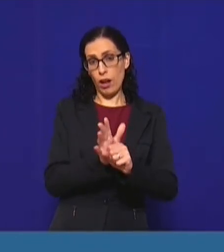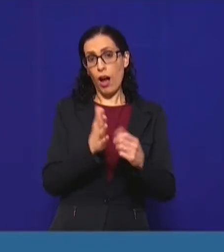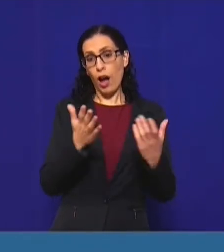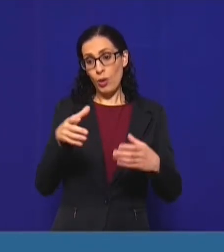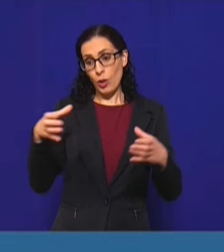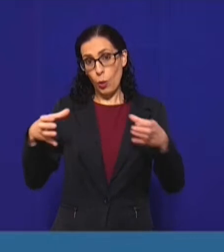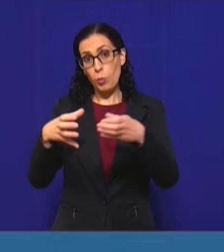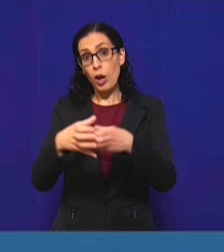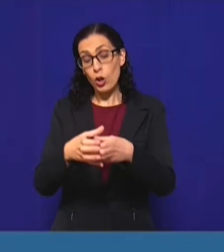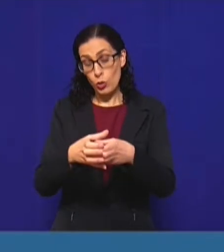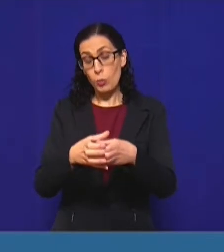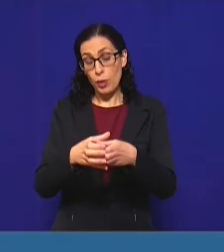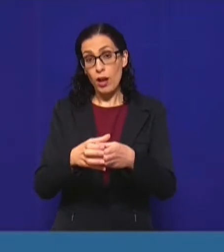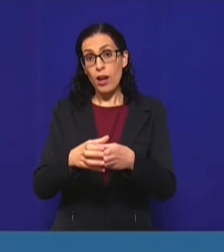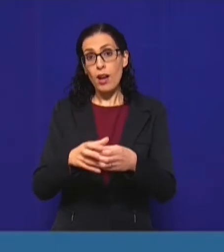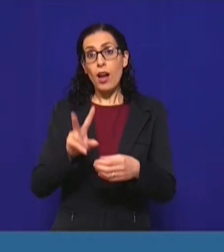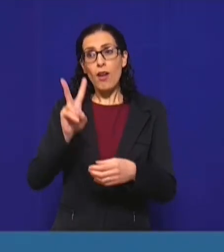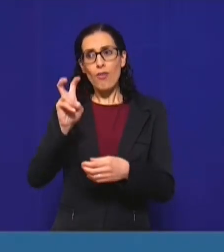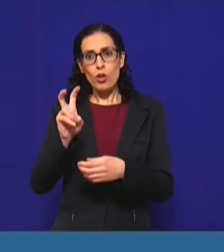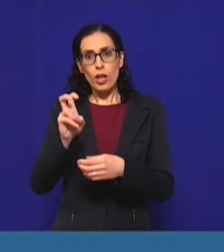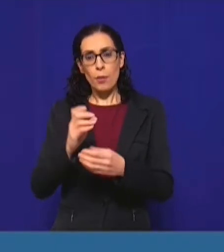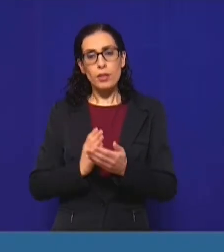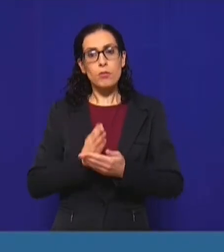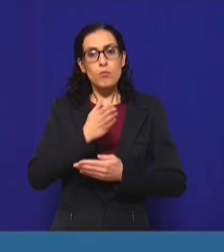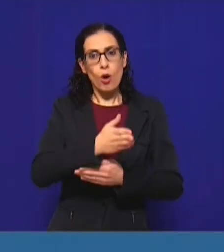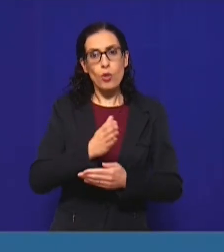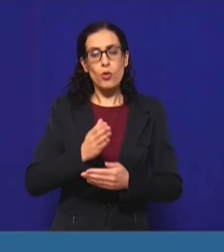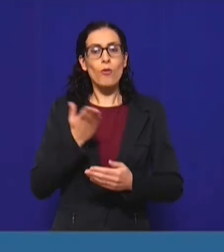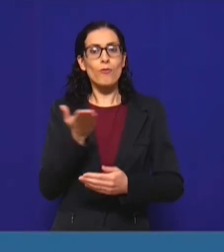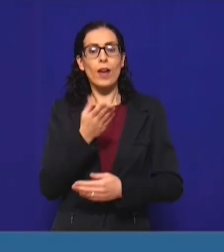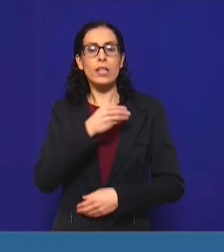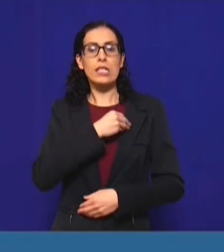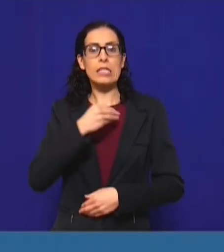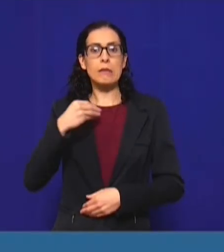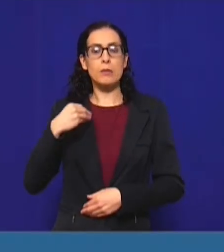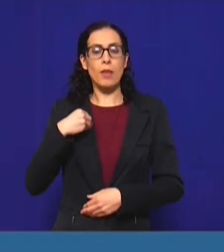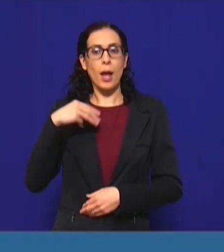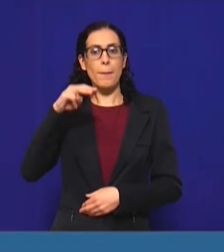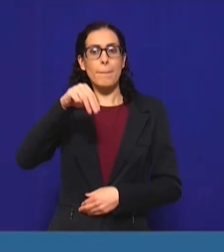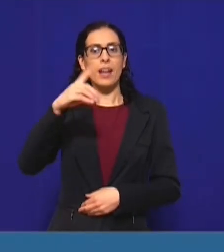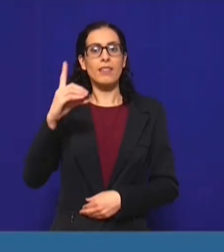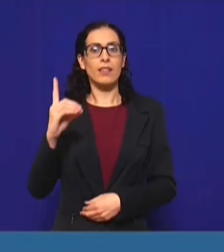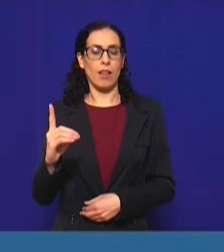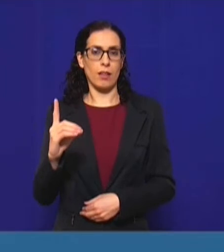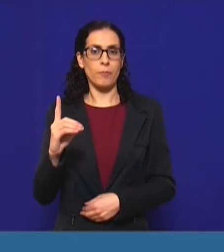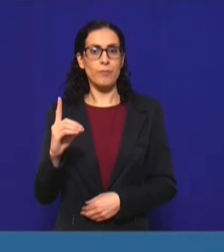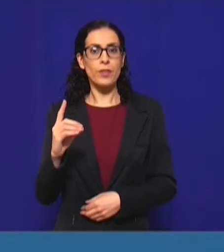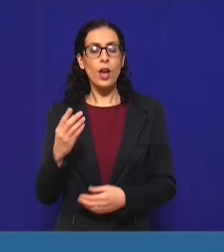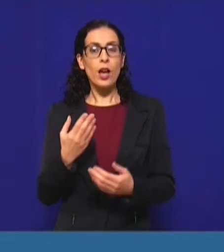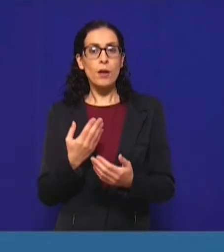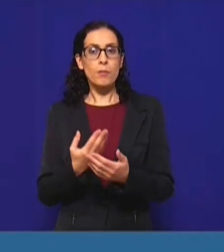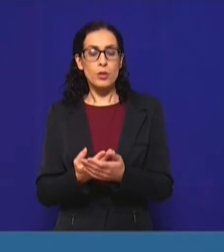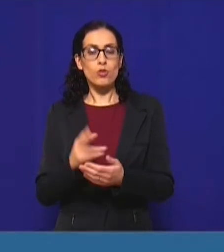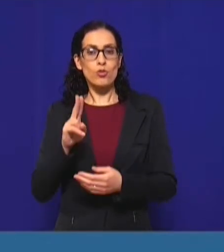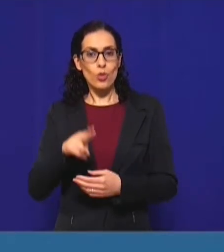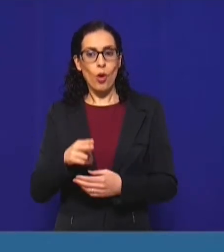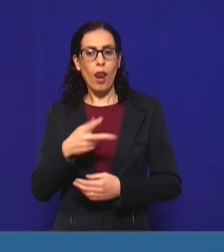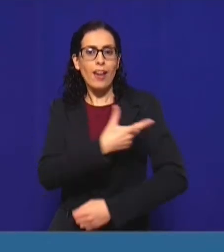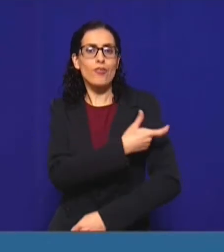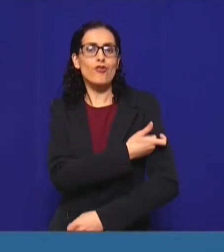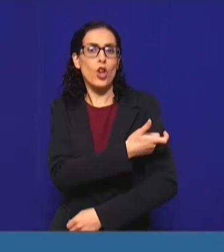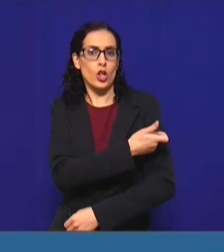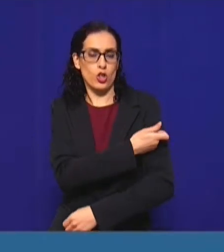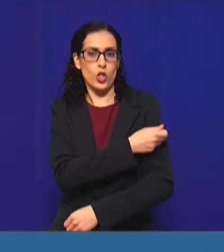nibatu għalikom għat-tilqim qegħdin jiġu mlaqmin f'Mater Day. U allura wkoll hemmhekk nkunu qegħdin nlaqmu dan nies